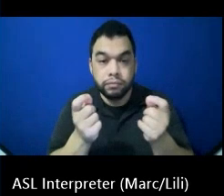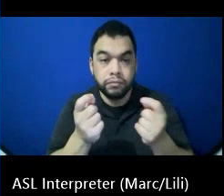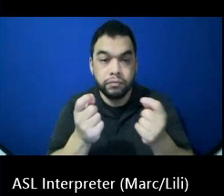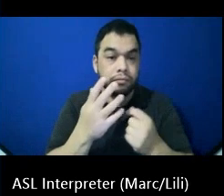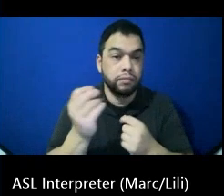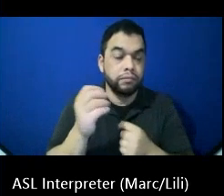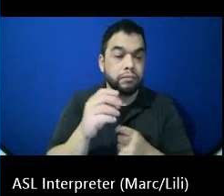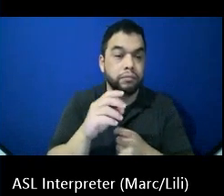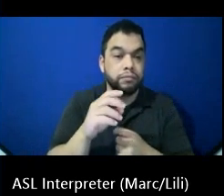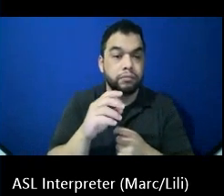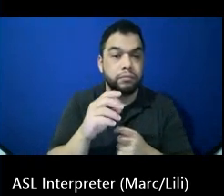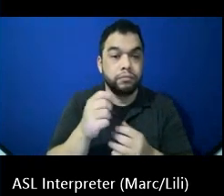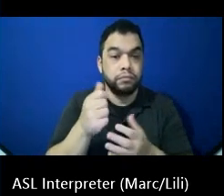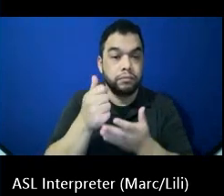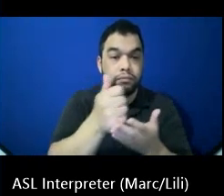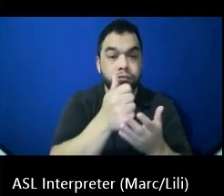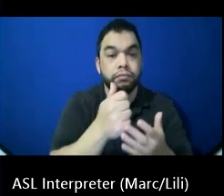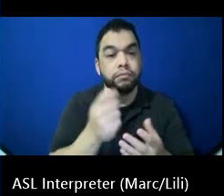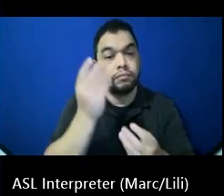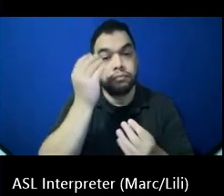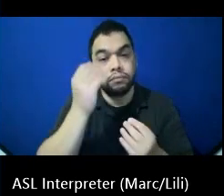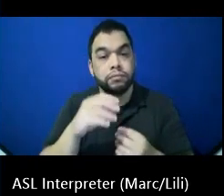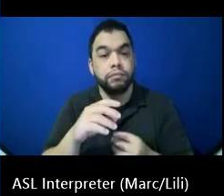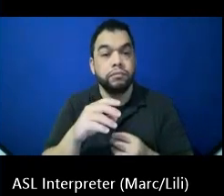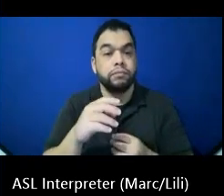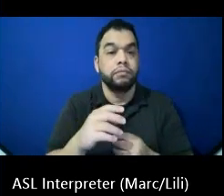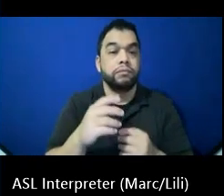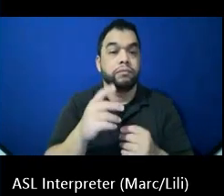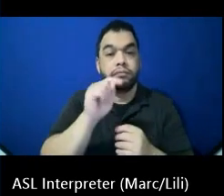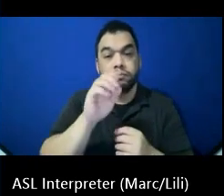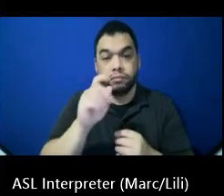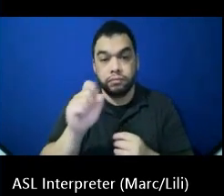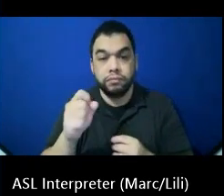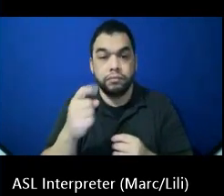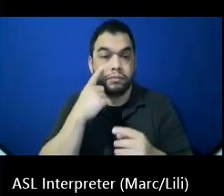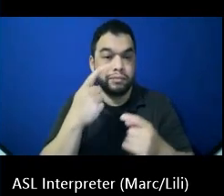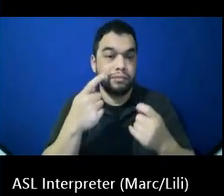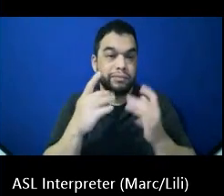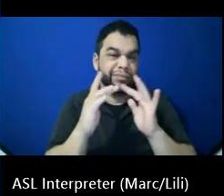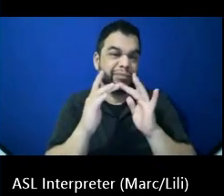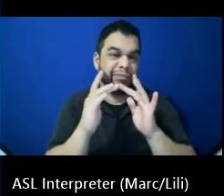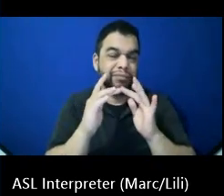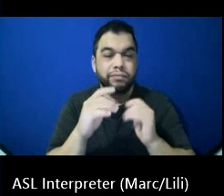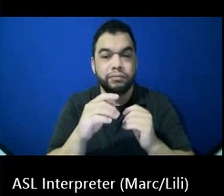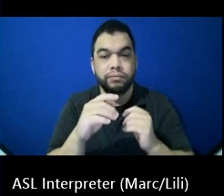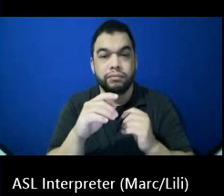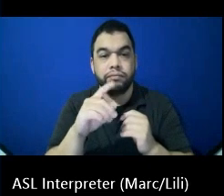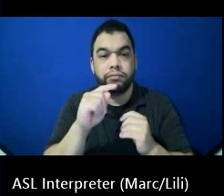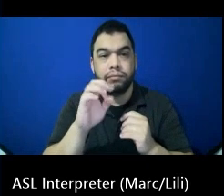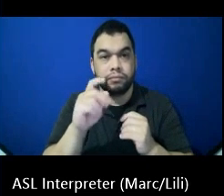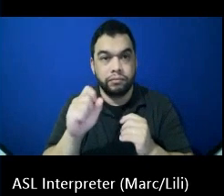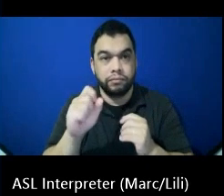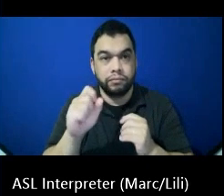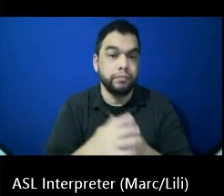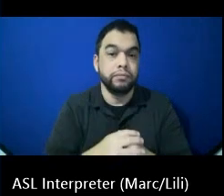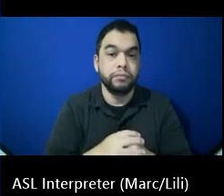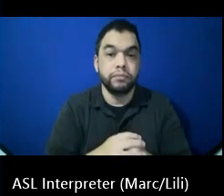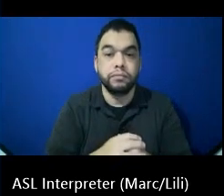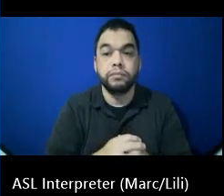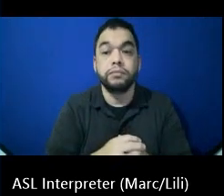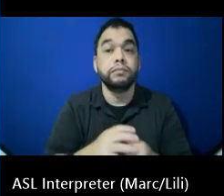of landslides in Puerto Rico, data and digital tools. We are ready to receive